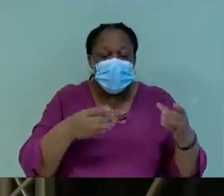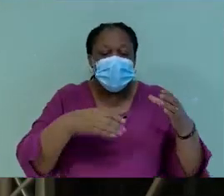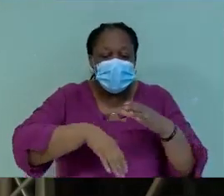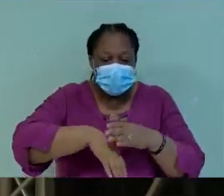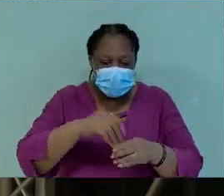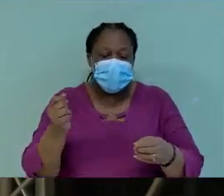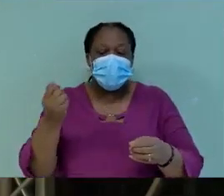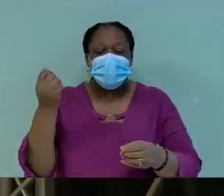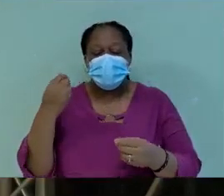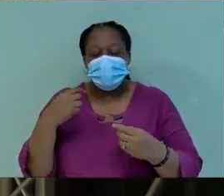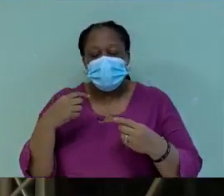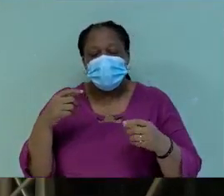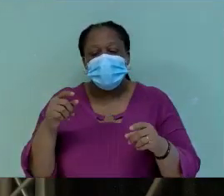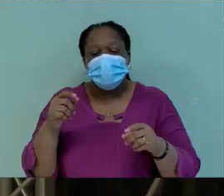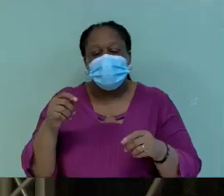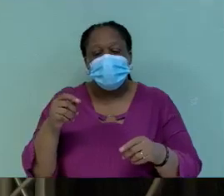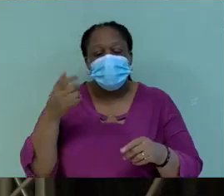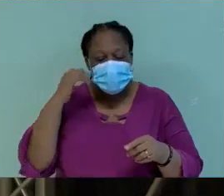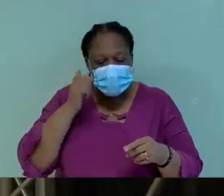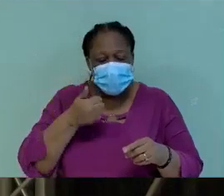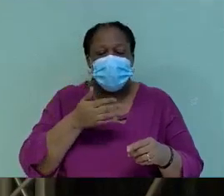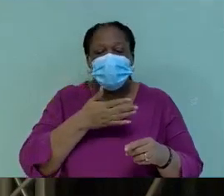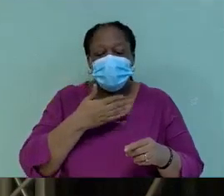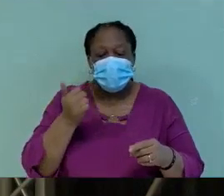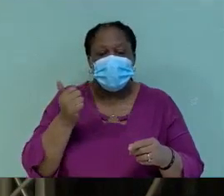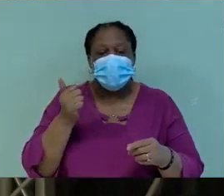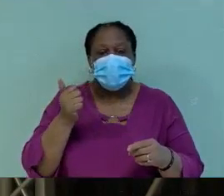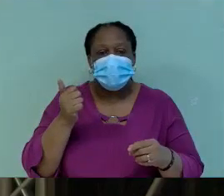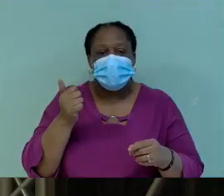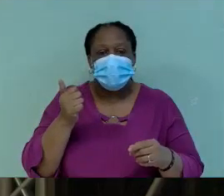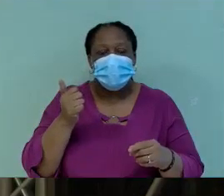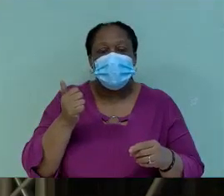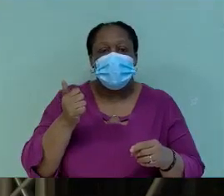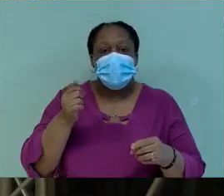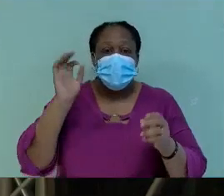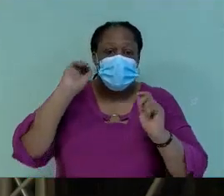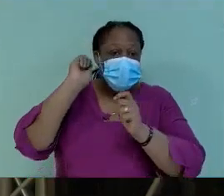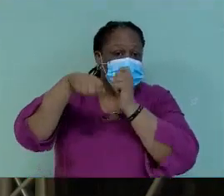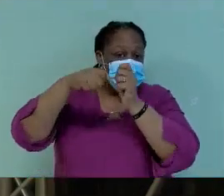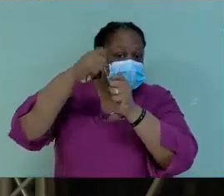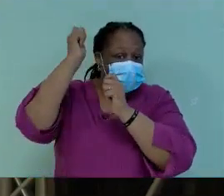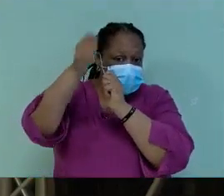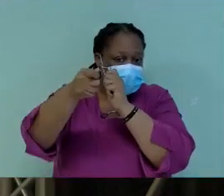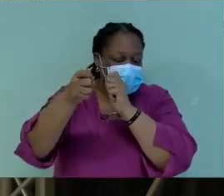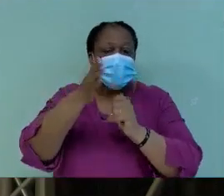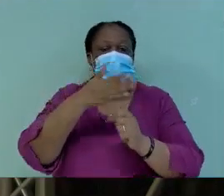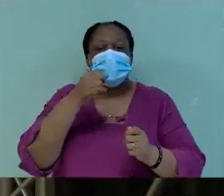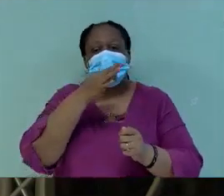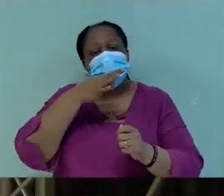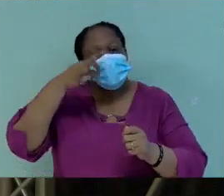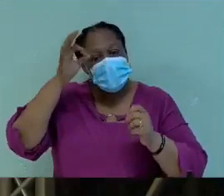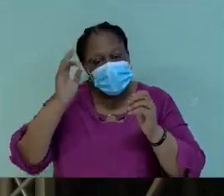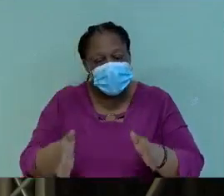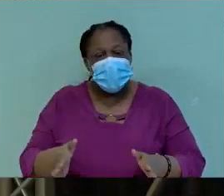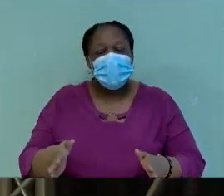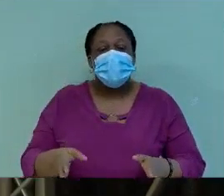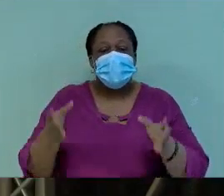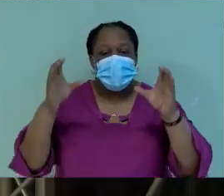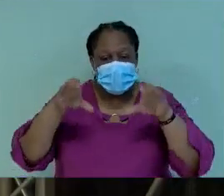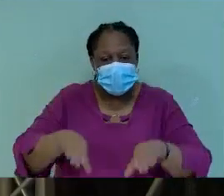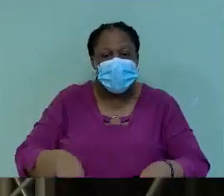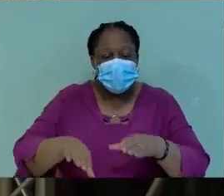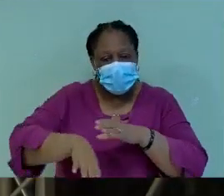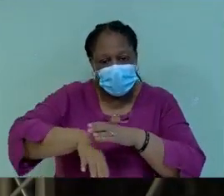the daytime. Farmers and fishers are also permitted to be out between the hours of 7 and 9